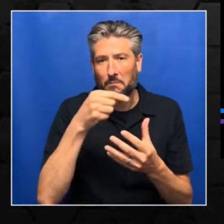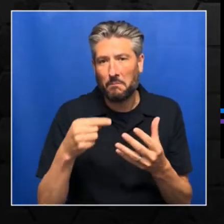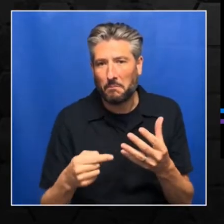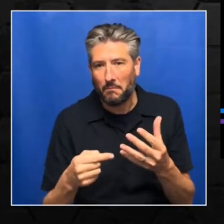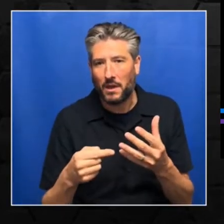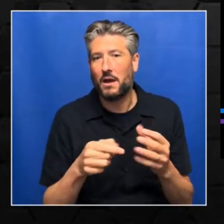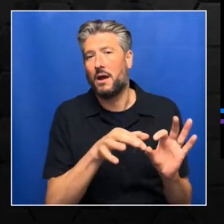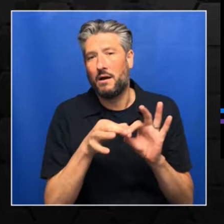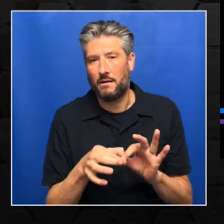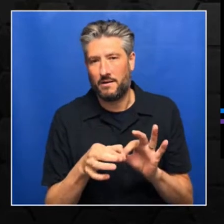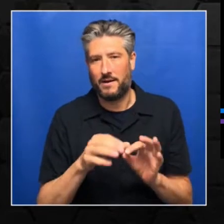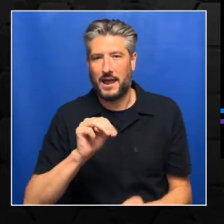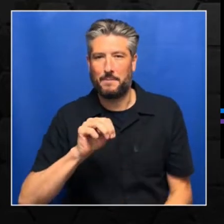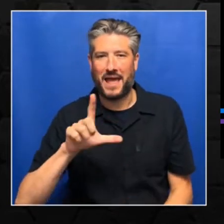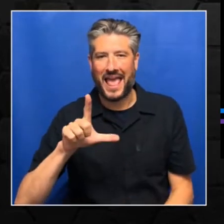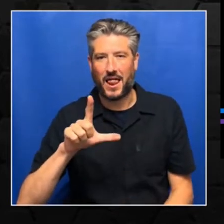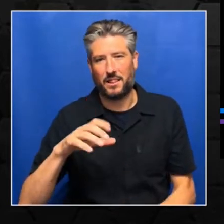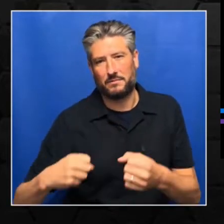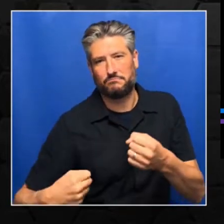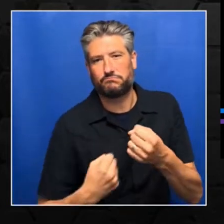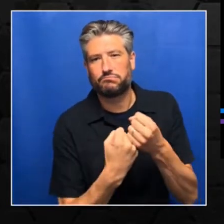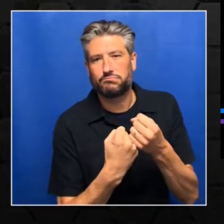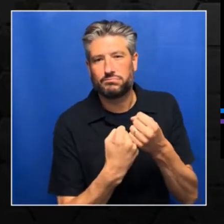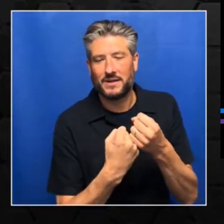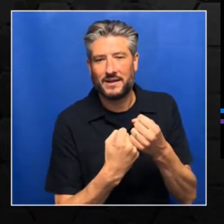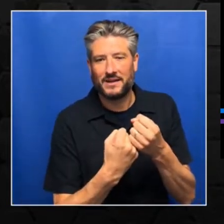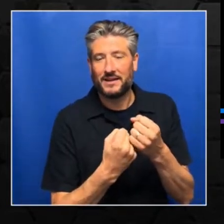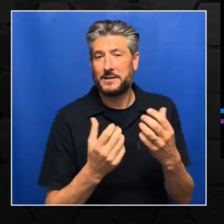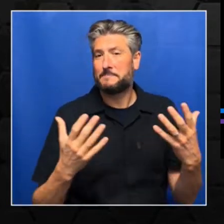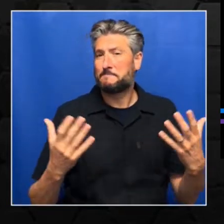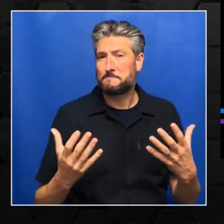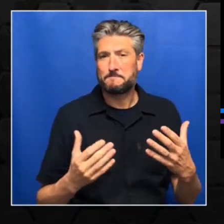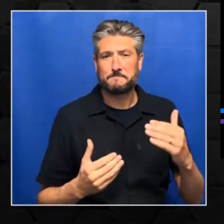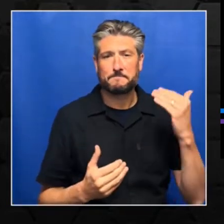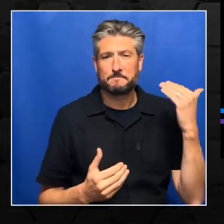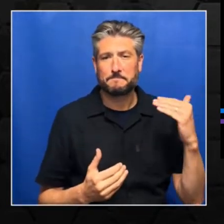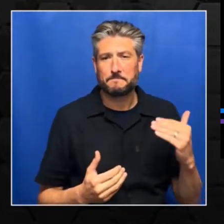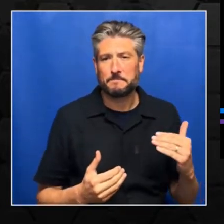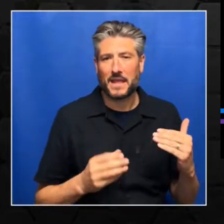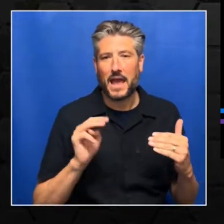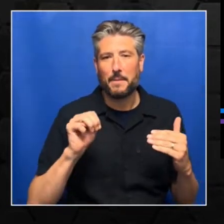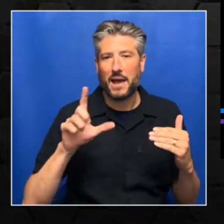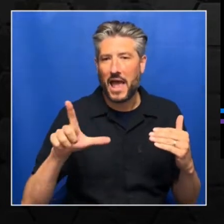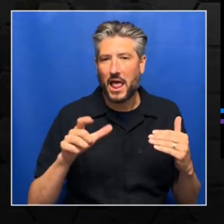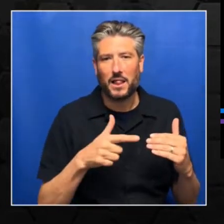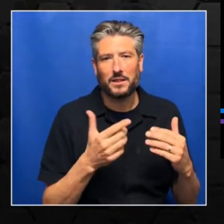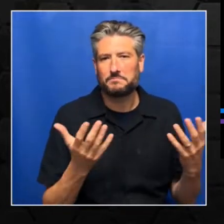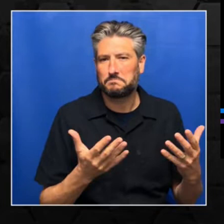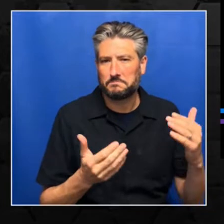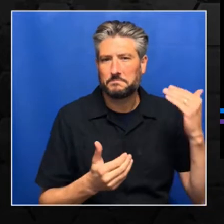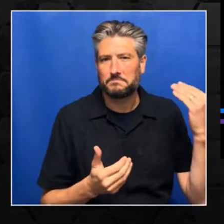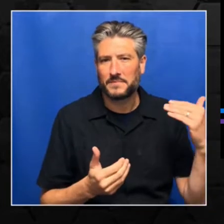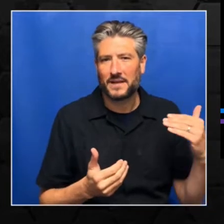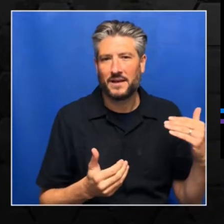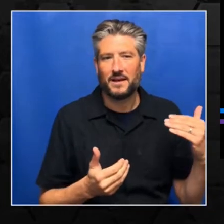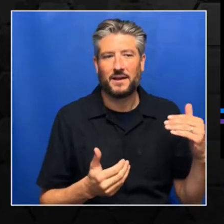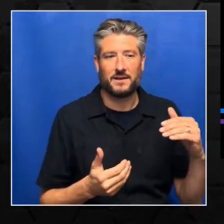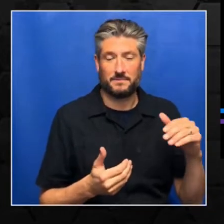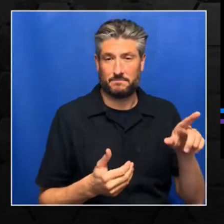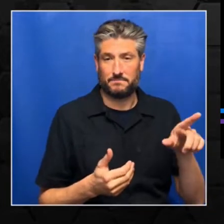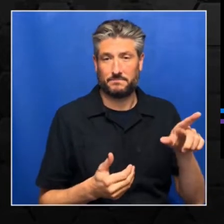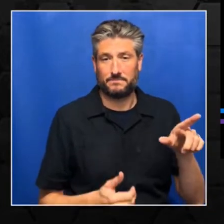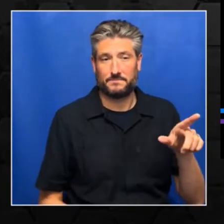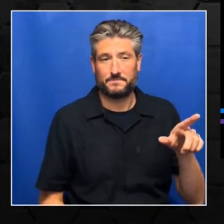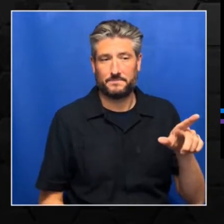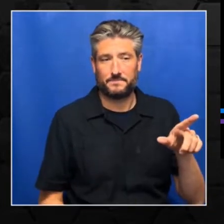machine learning. So basically machine learning in definition is like the ability to give a machine or a